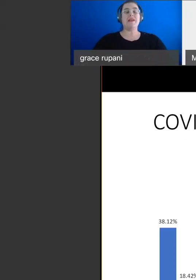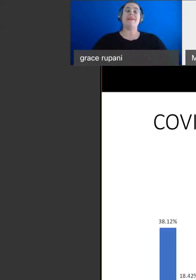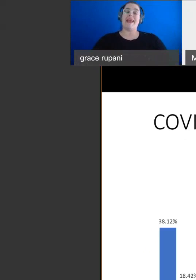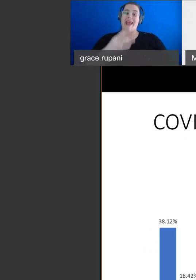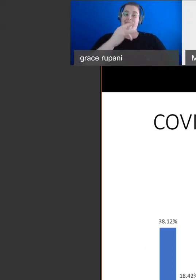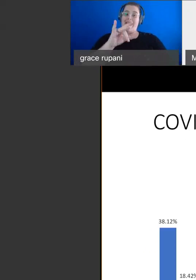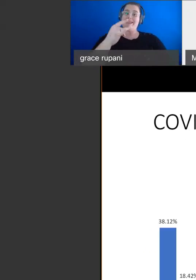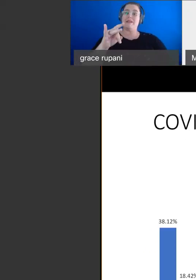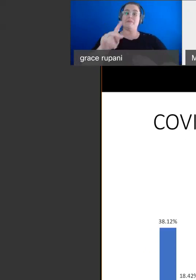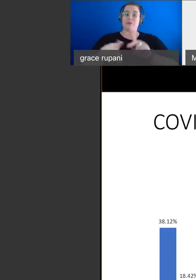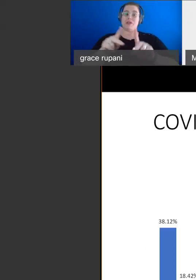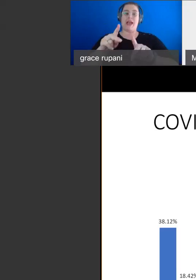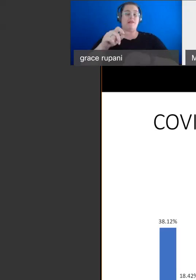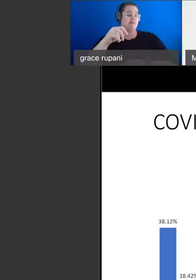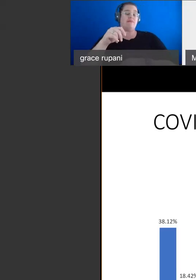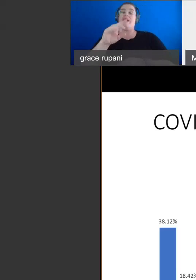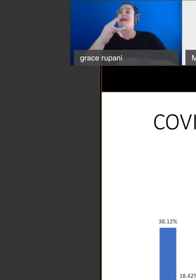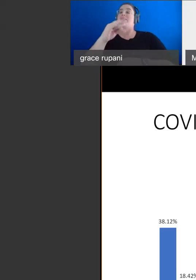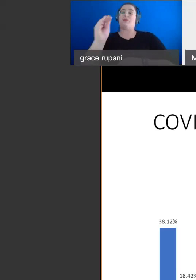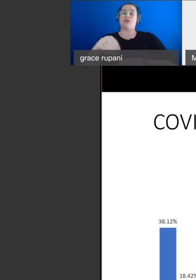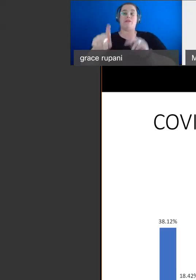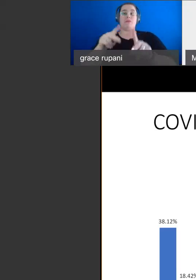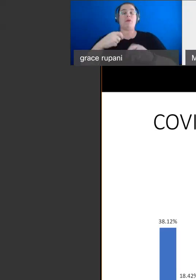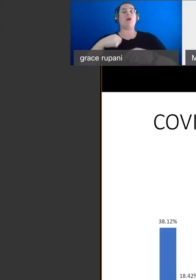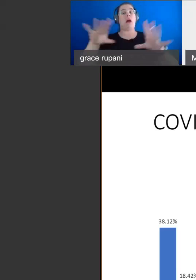have died, but a number of those